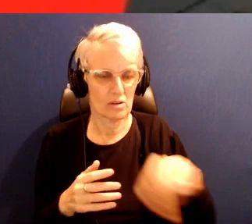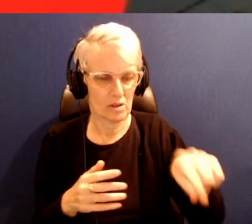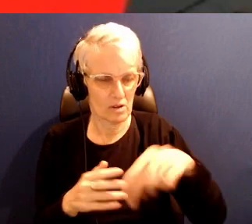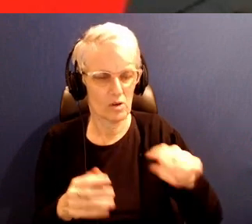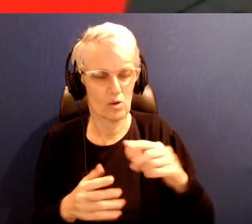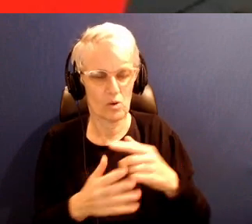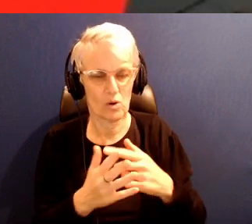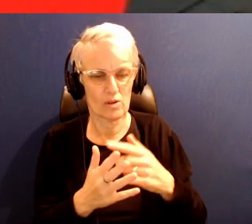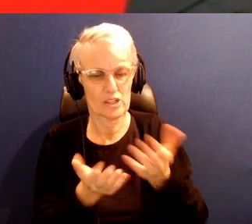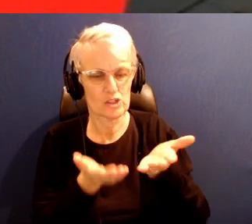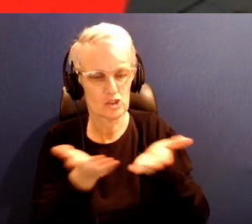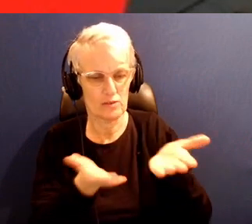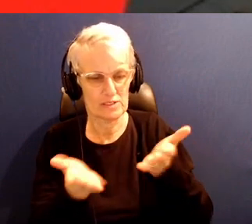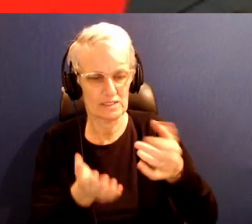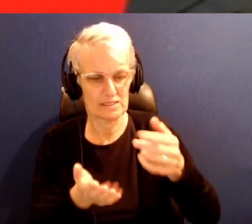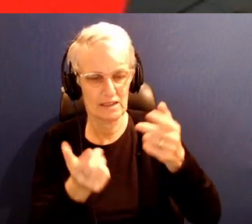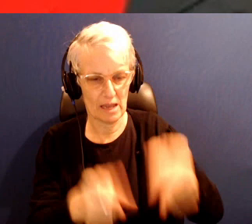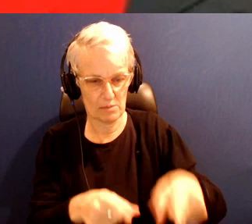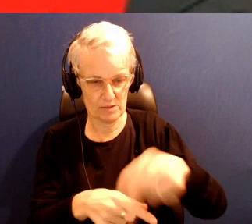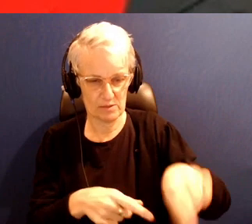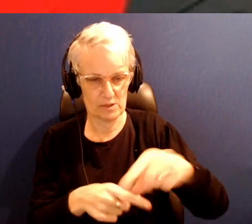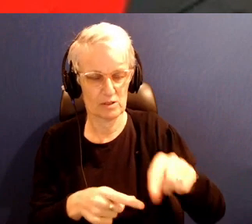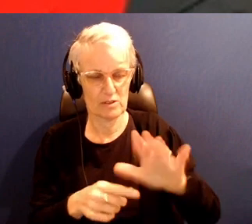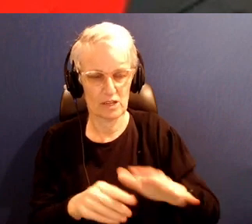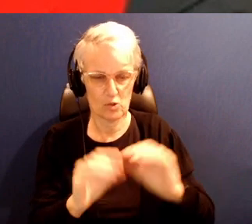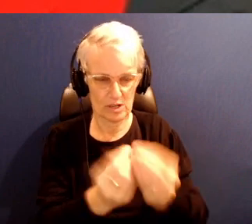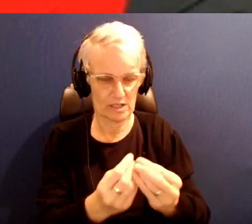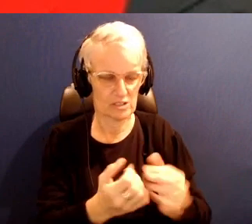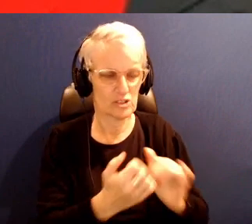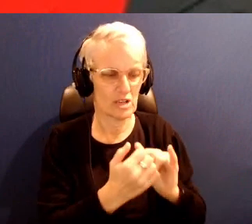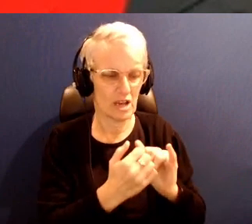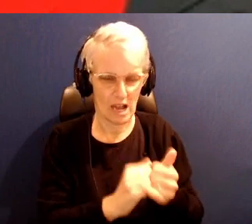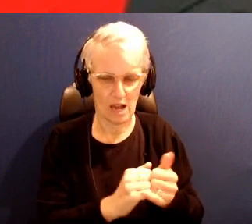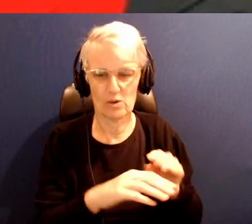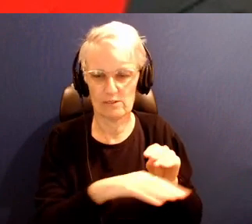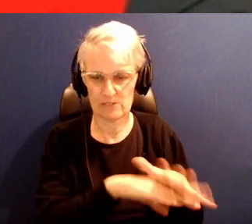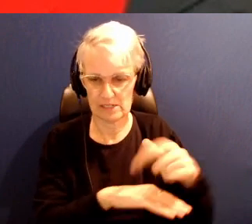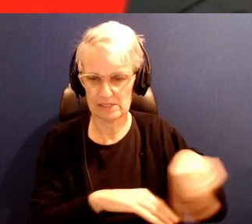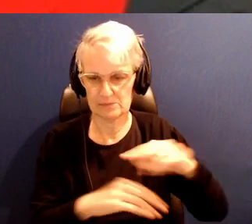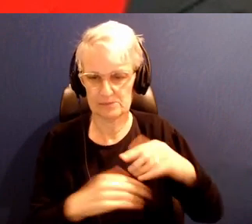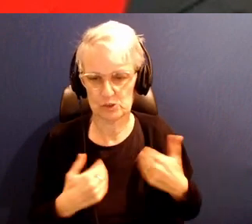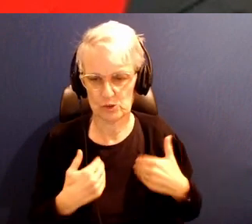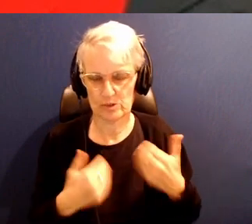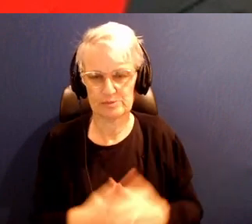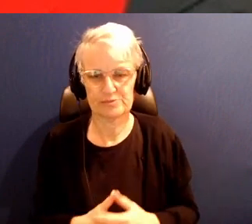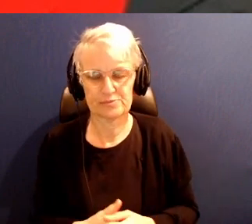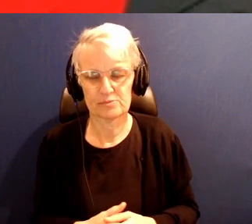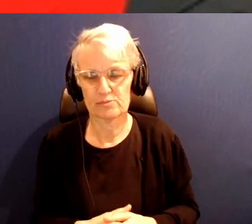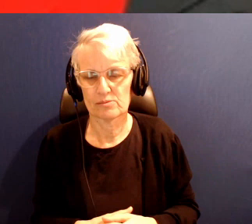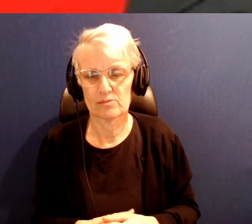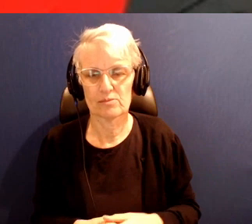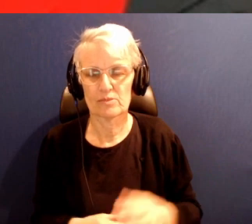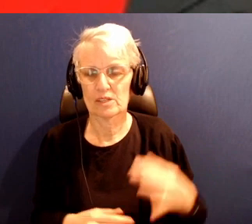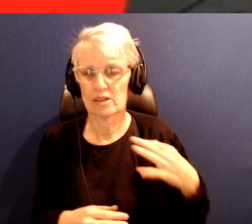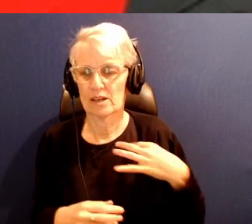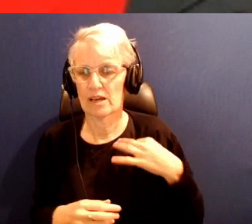tailored products or services rendered by the implementing organization with the use of GAC funds.